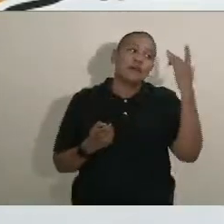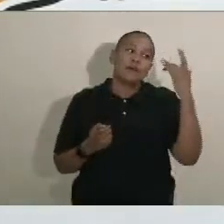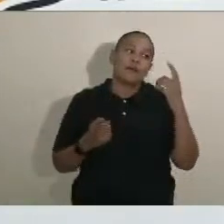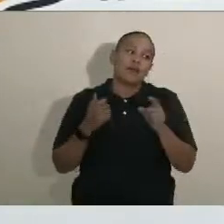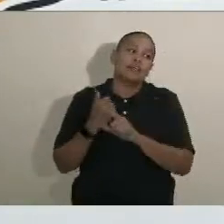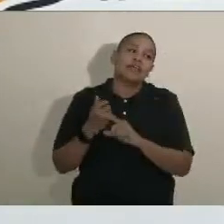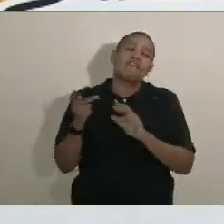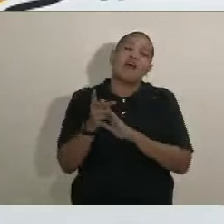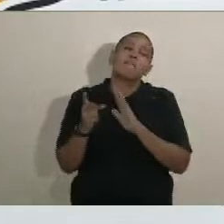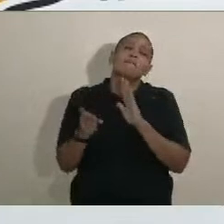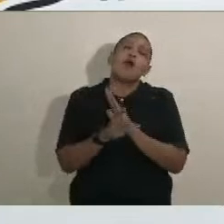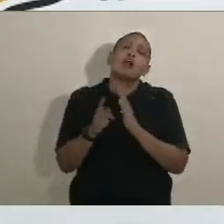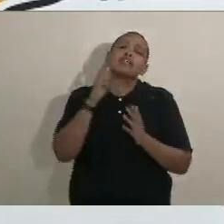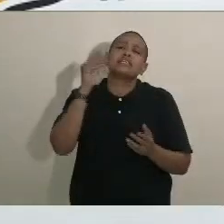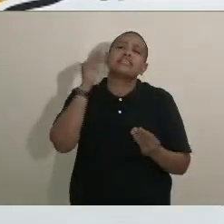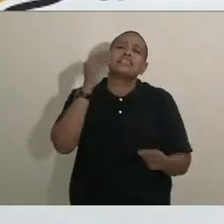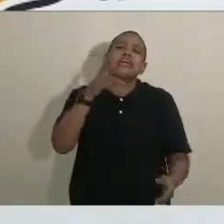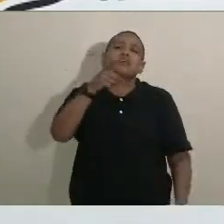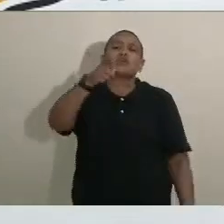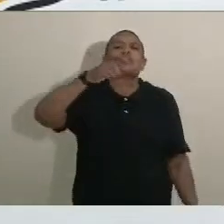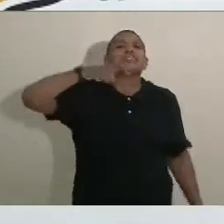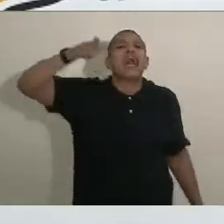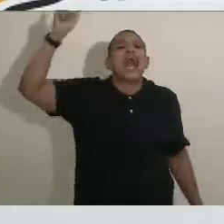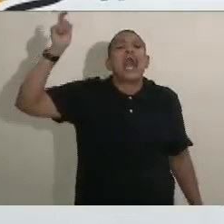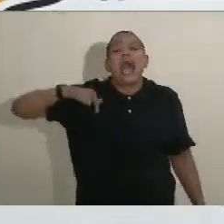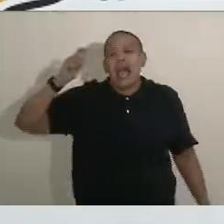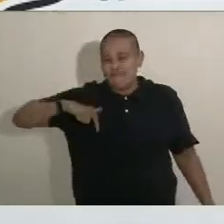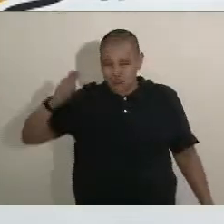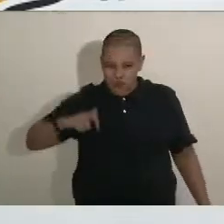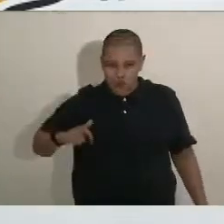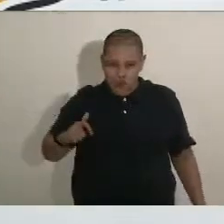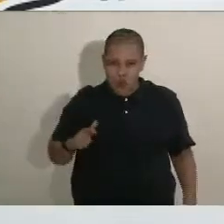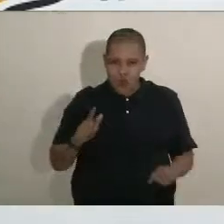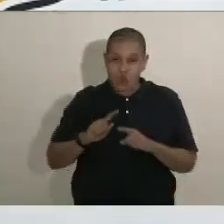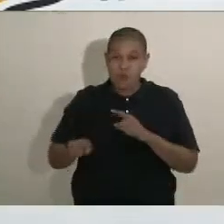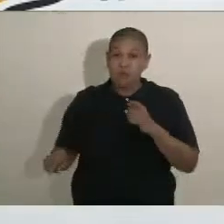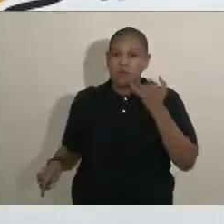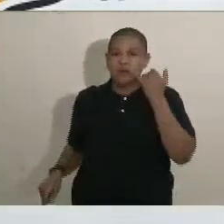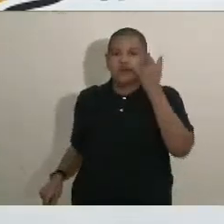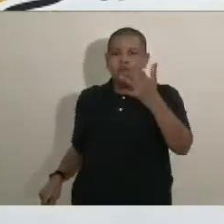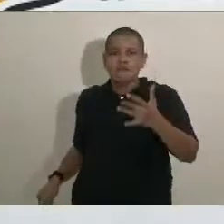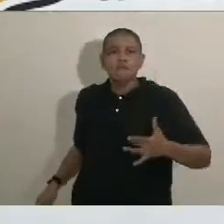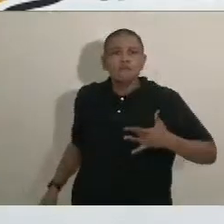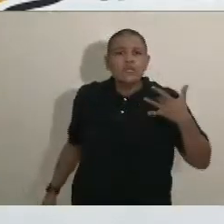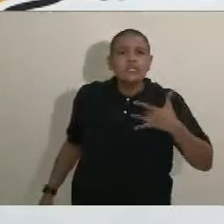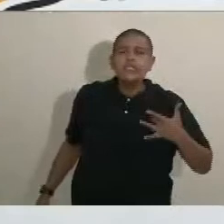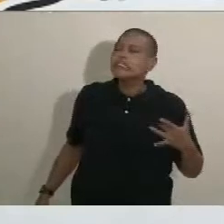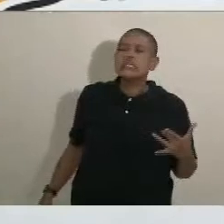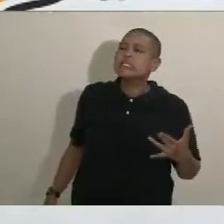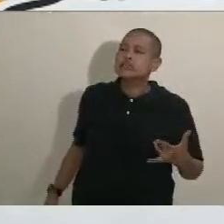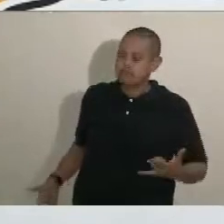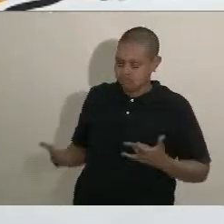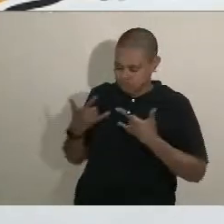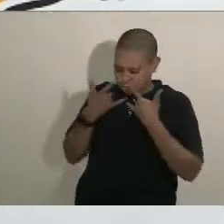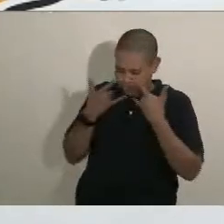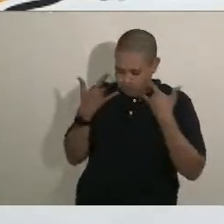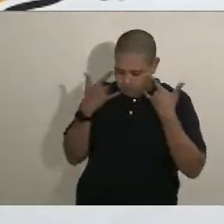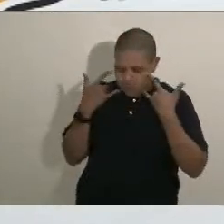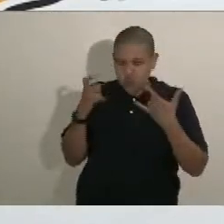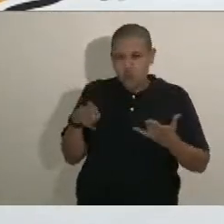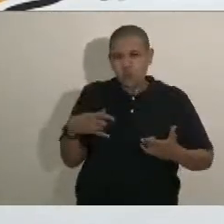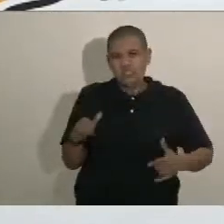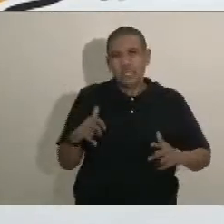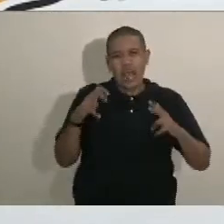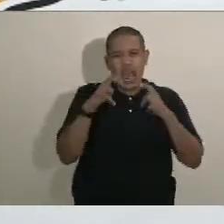a policy that says you don't have to, but if you think that you need to, you should